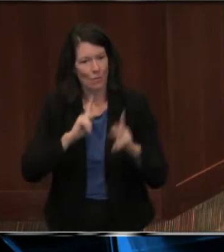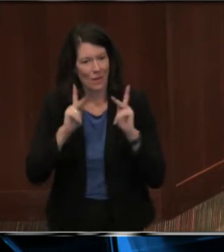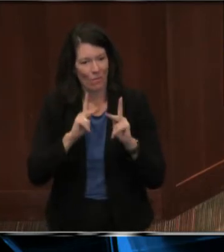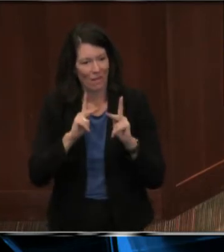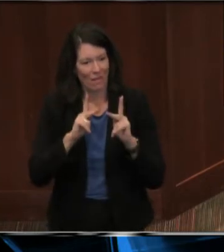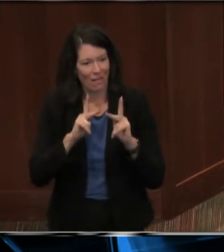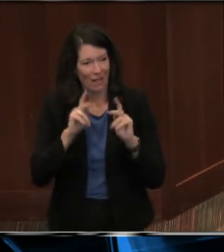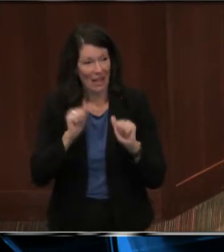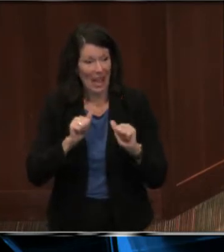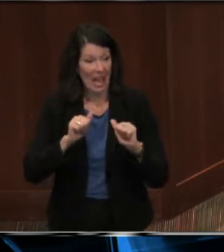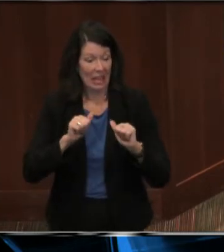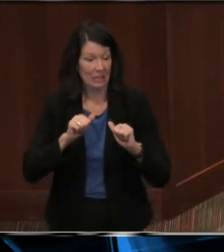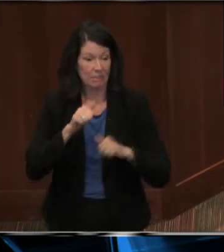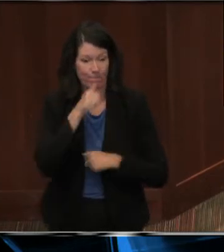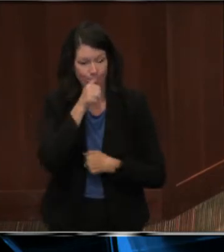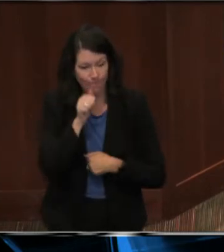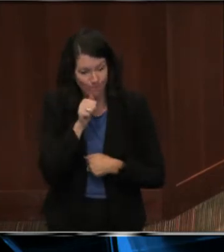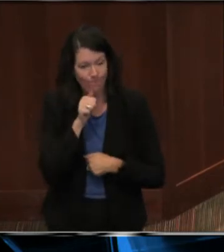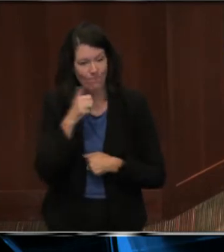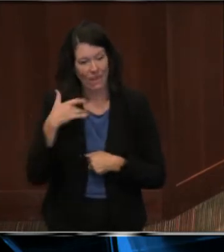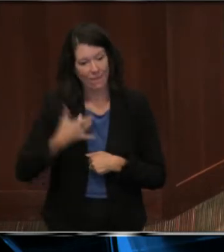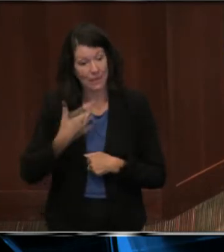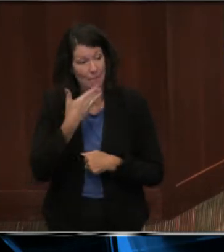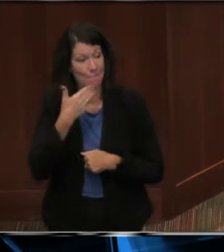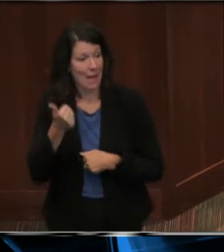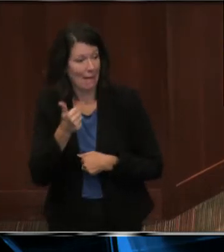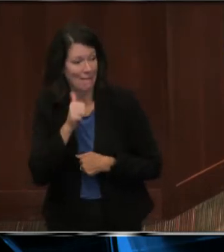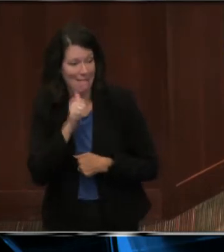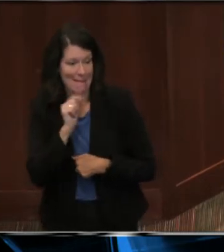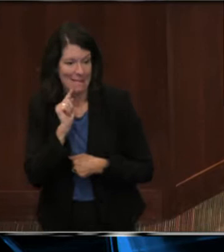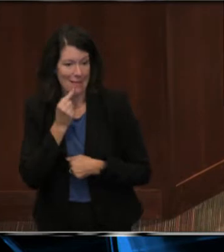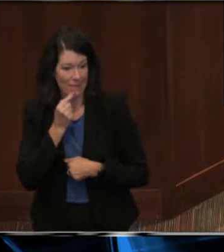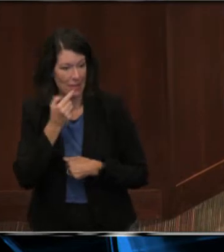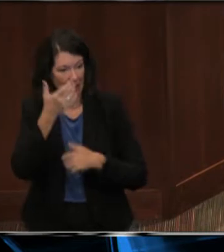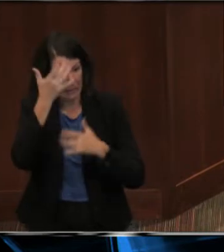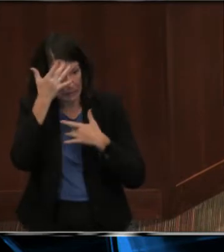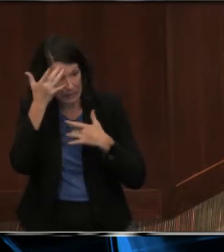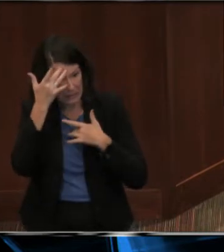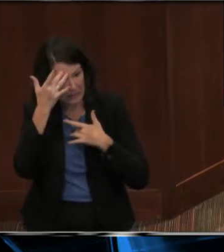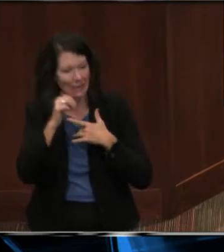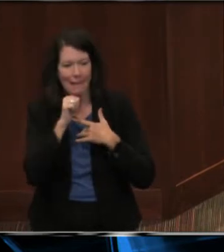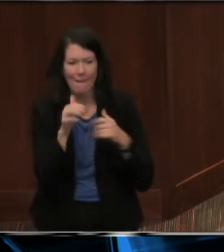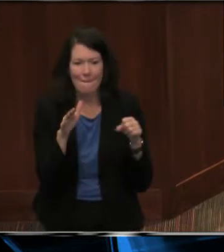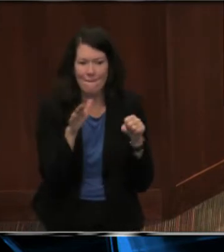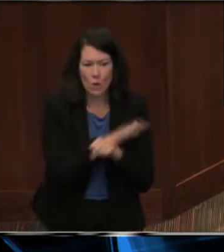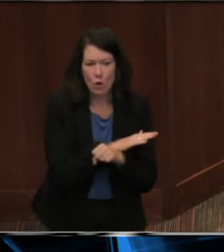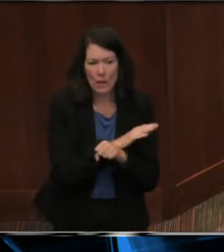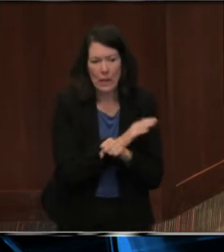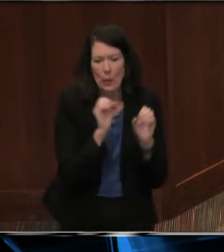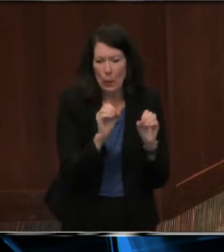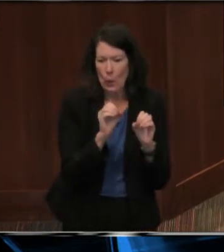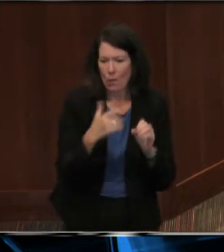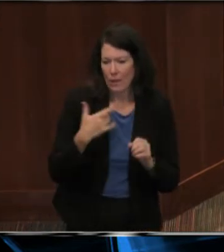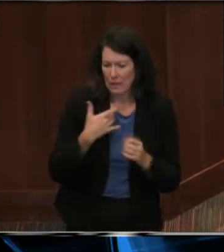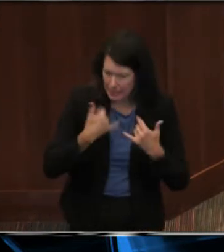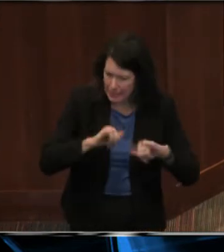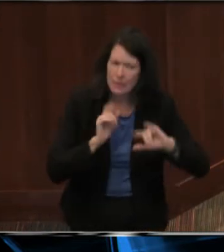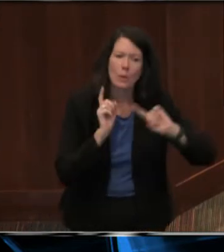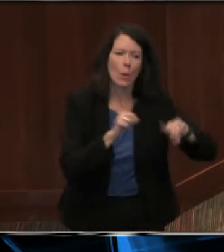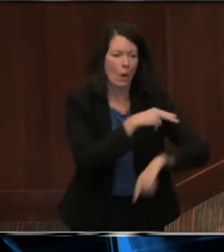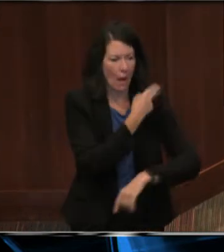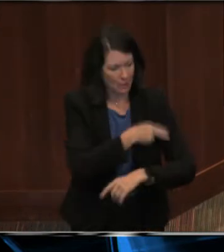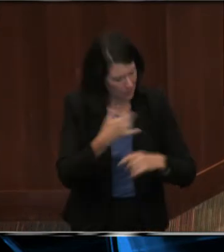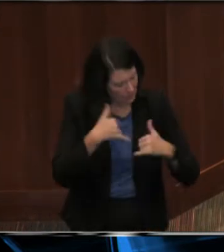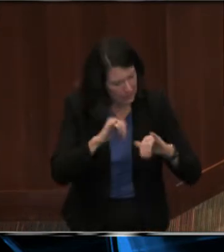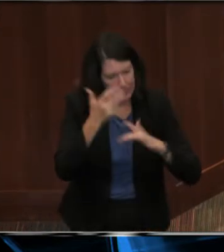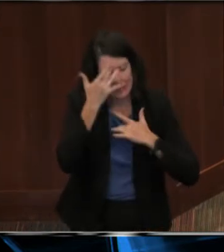population can actually tolerate the infection better without such severe disease. It is not completely benign. We still see hospitalizations in this, and